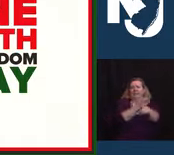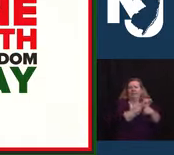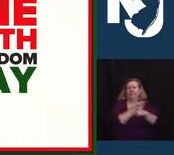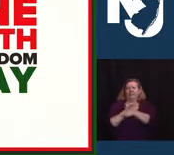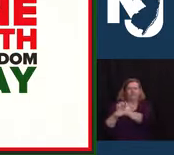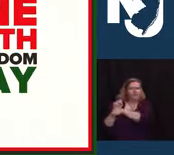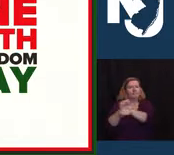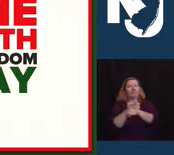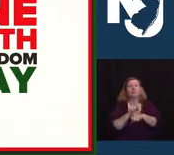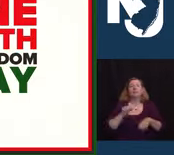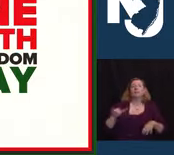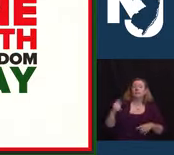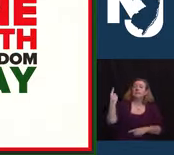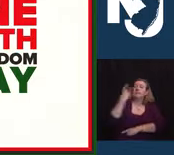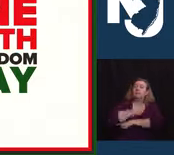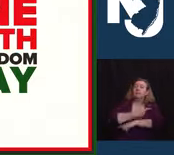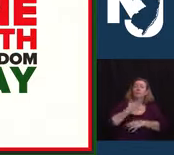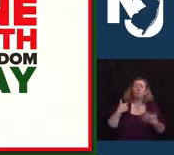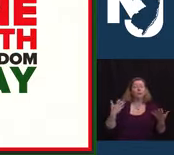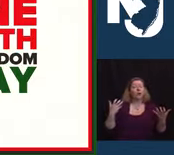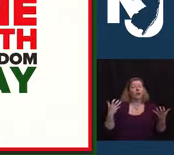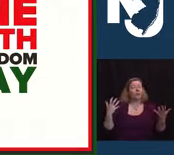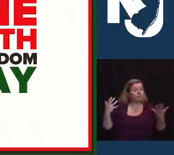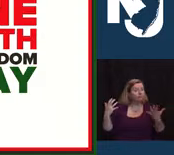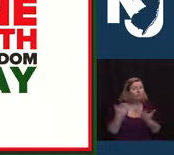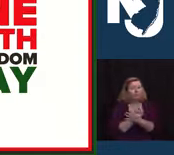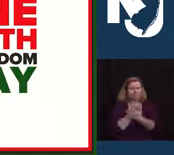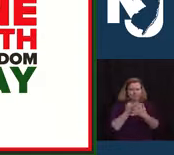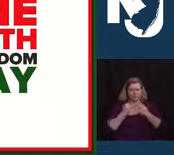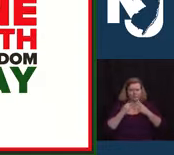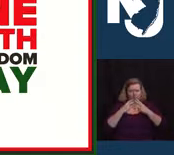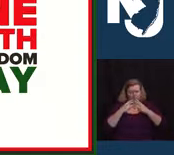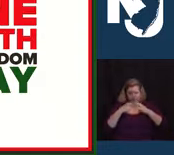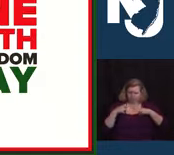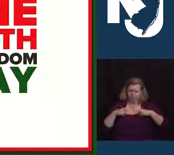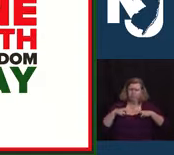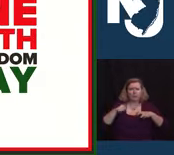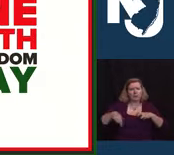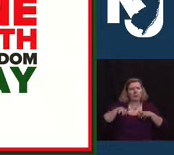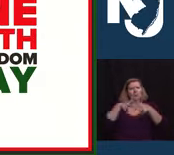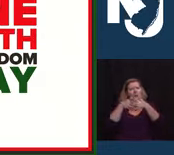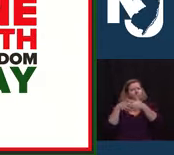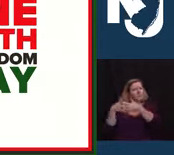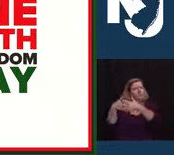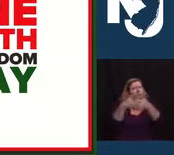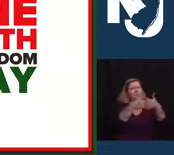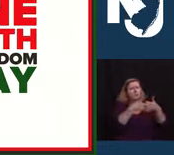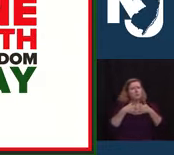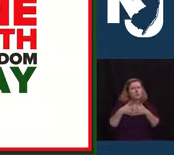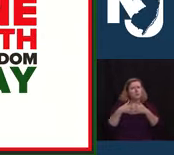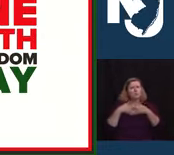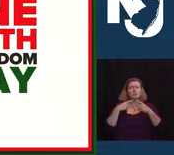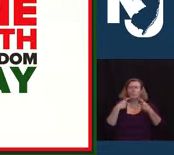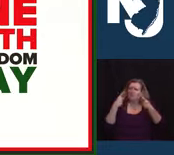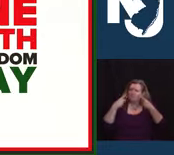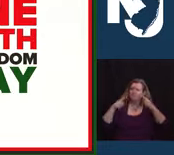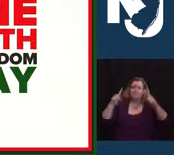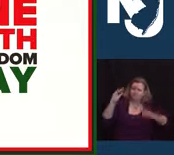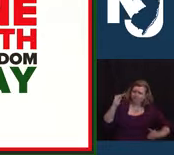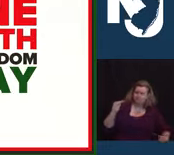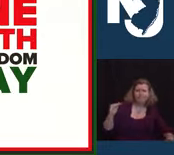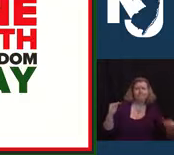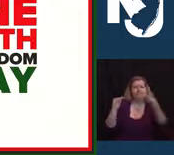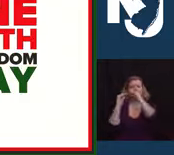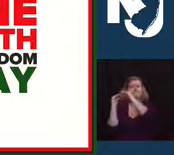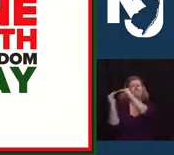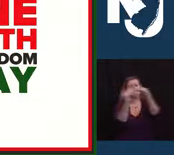take stock of where we are as a nation and a state in achieving true equality for all Americans, especially the